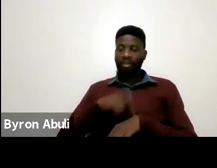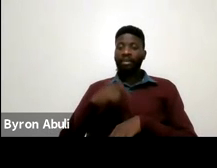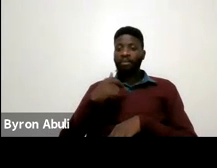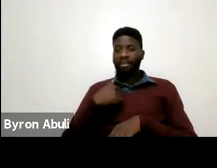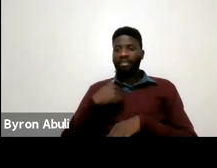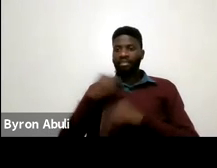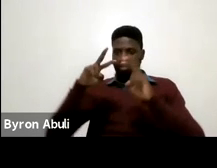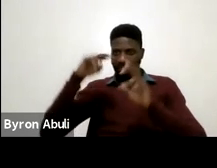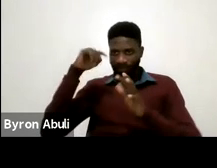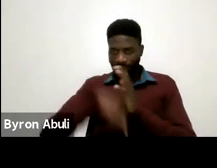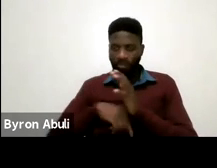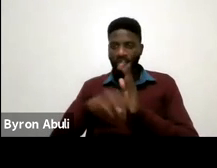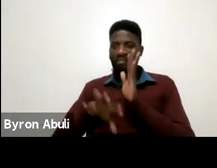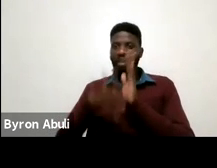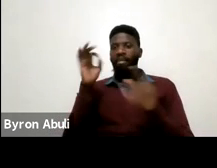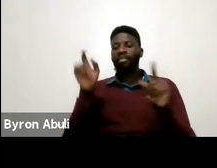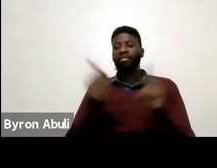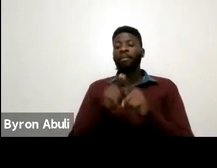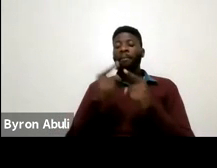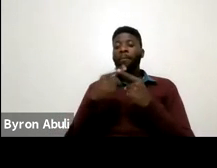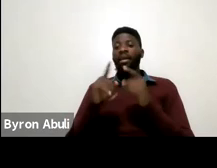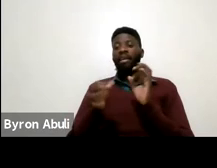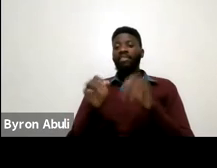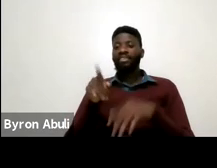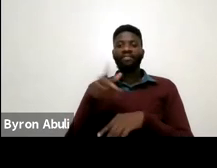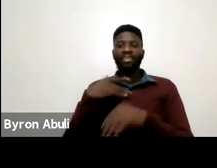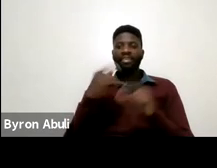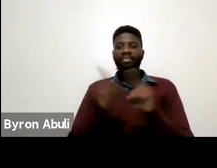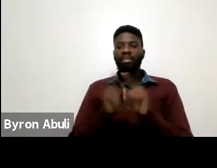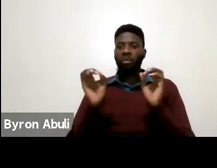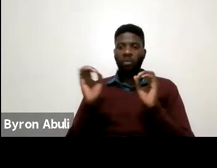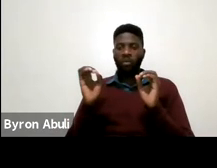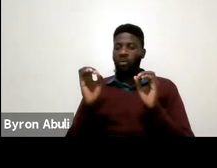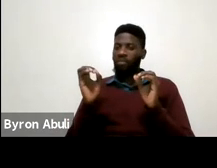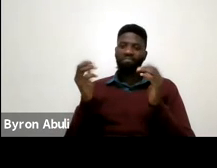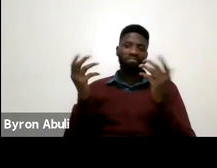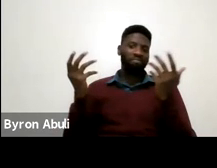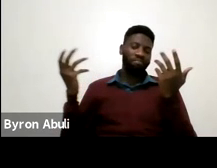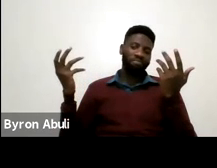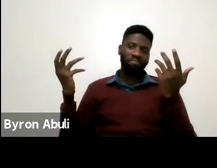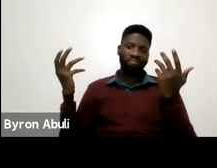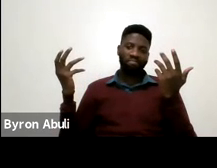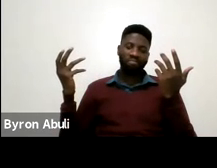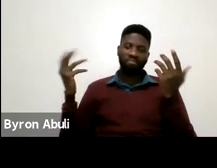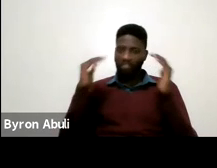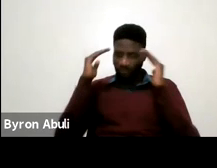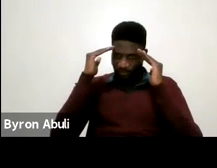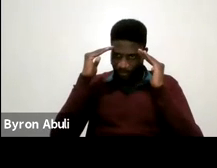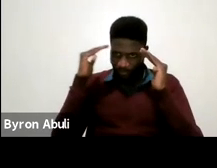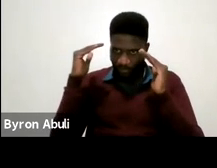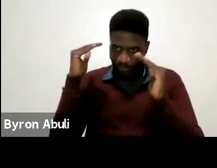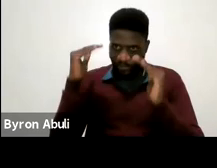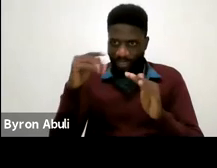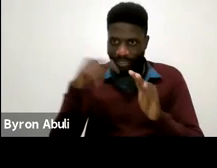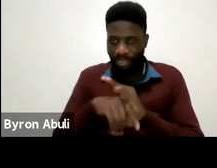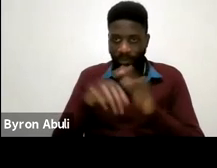what I expect to find out. But if it's not in you, then it will not be your DNA. So in terms of commitment, in terms of